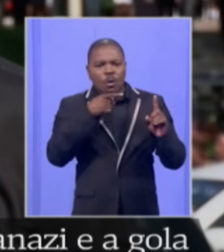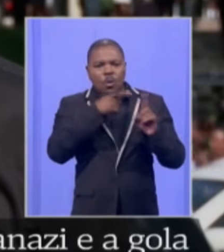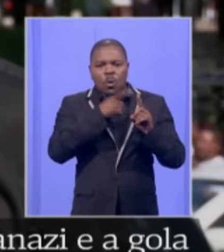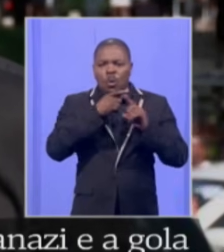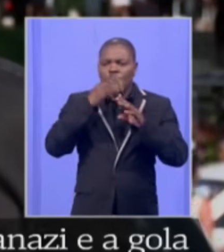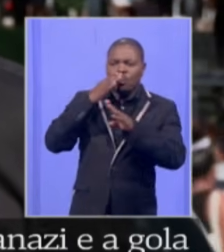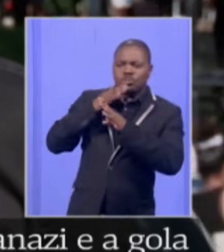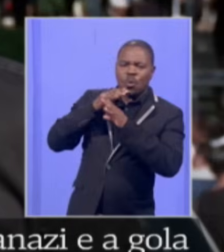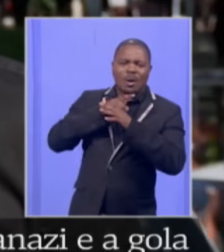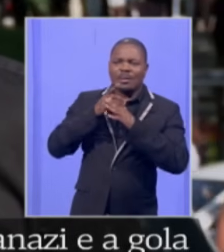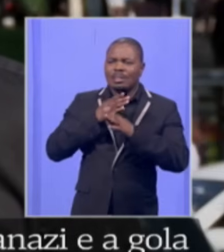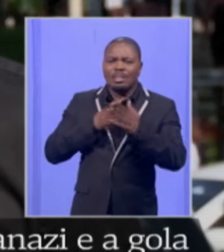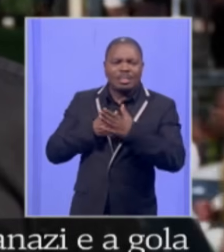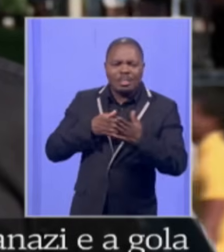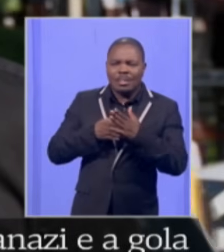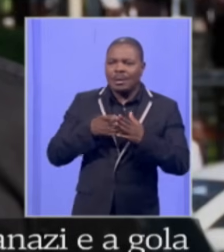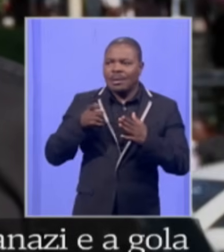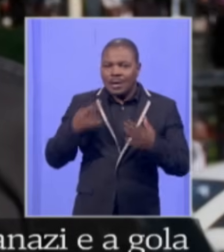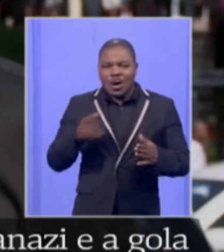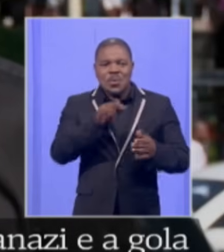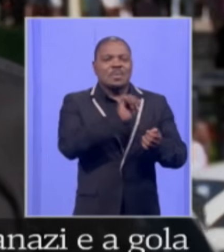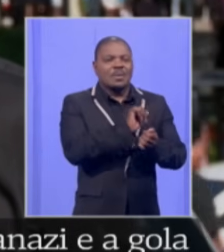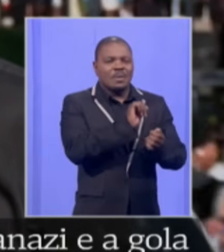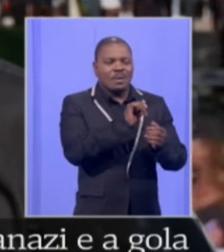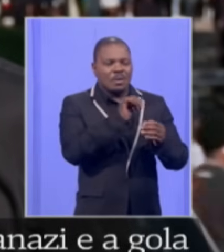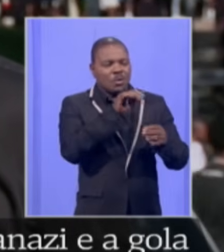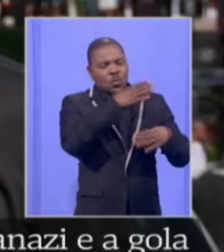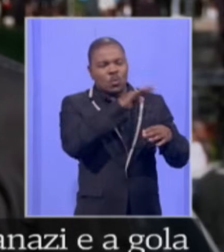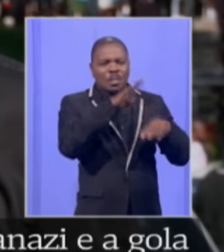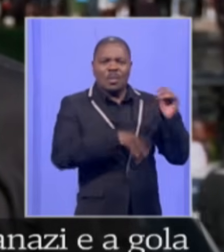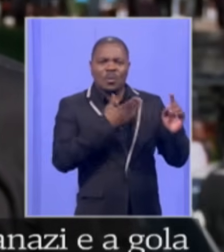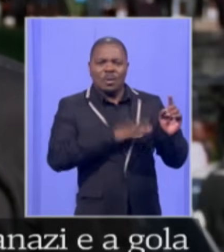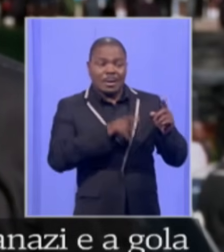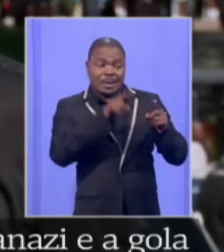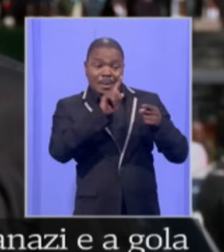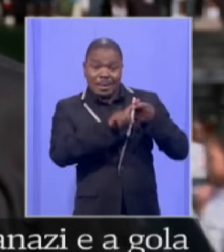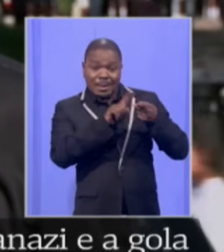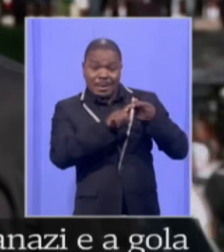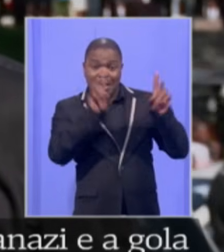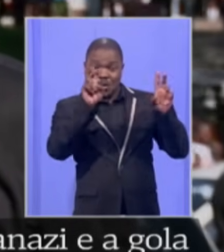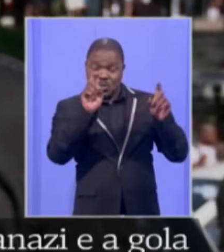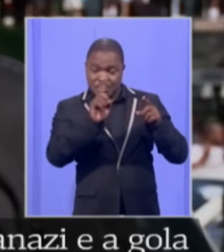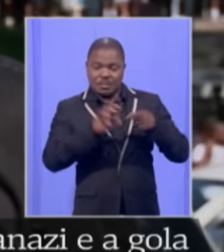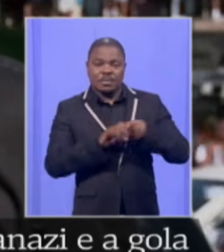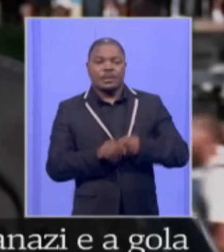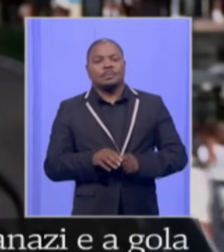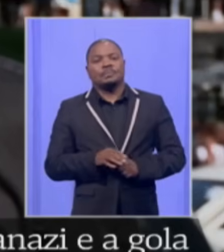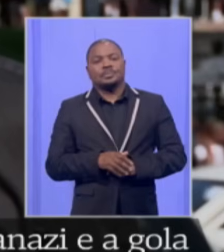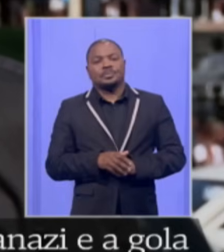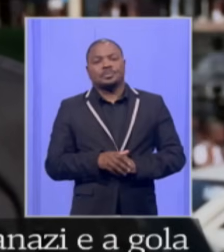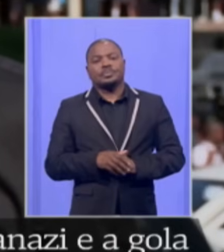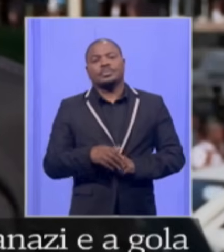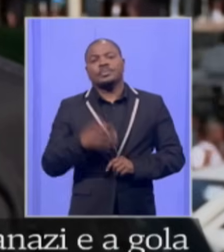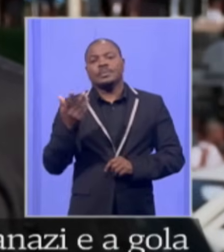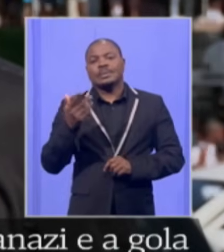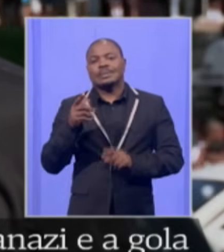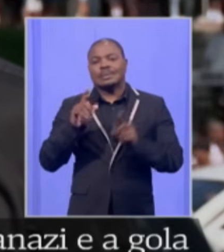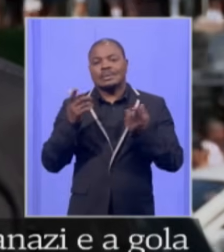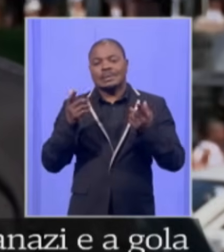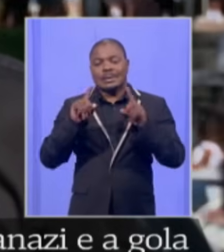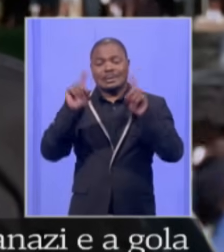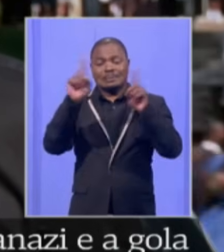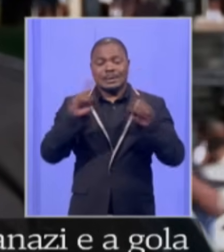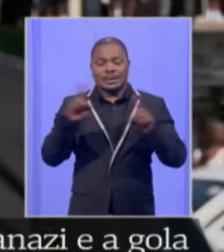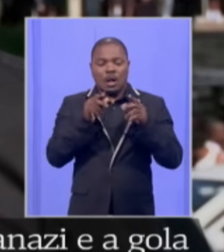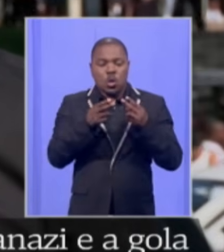his work? Part of those issues that he has raised sharply is the mere fact that the specialized